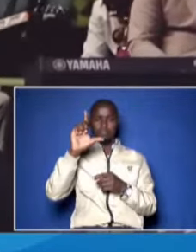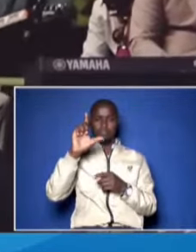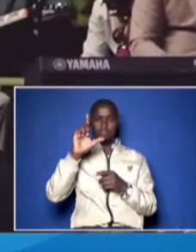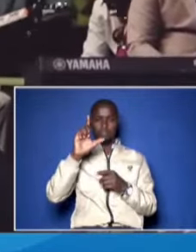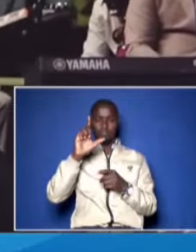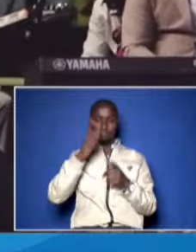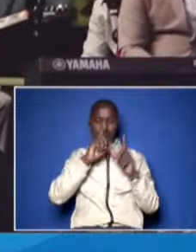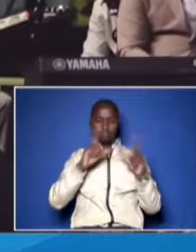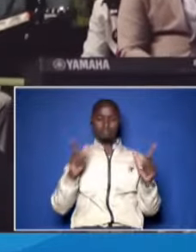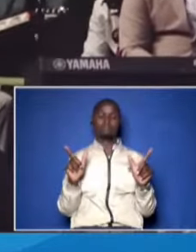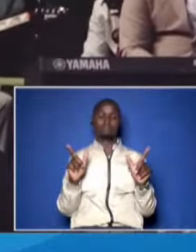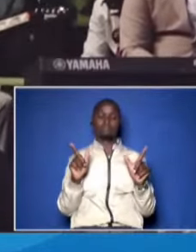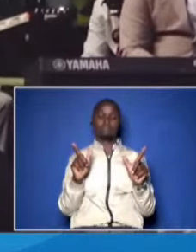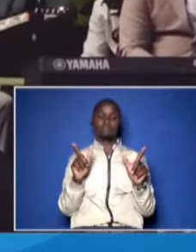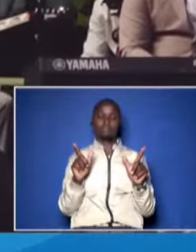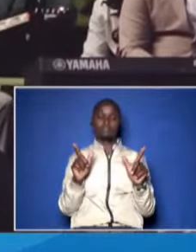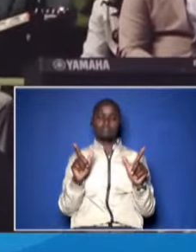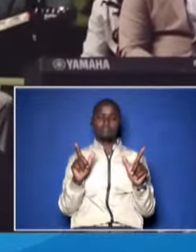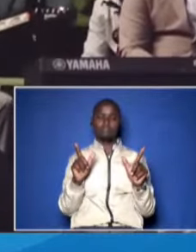one